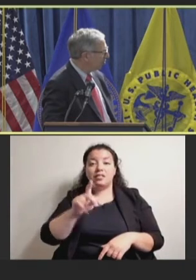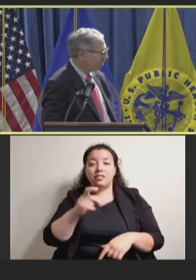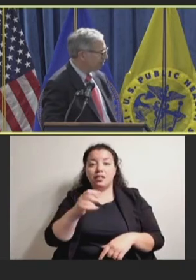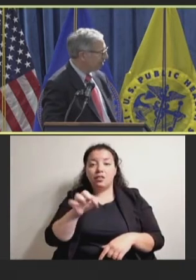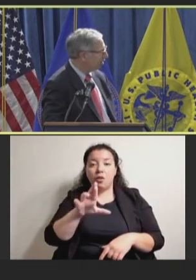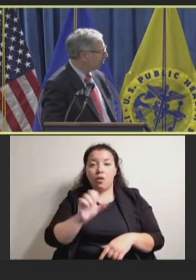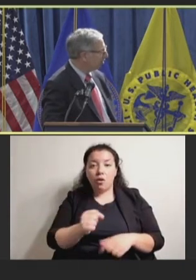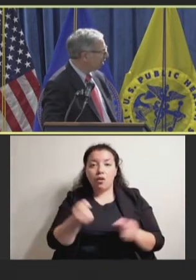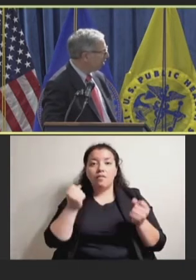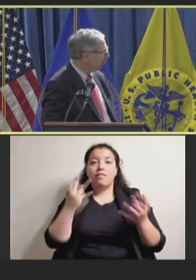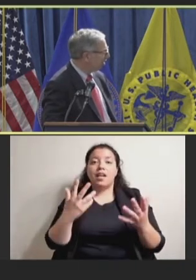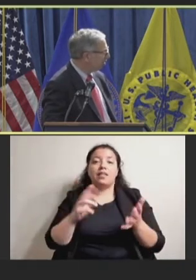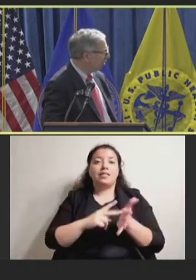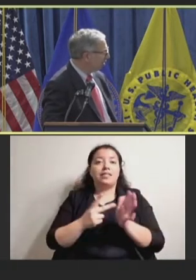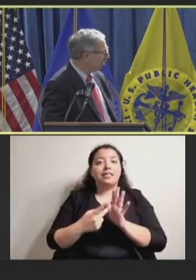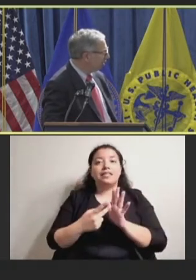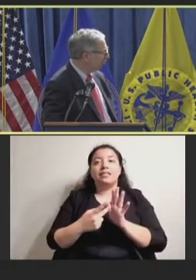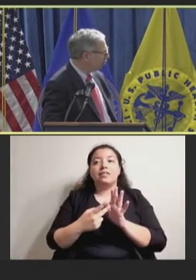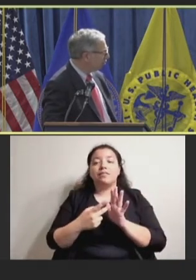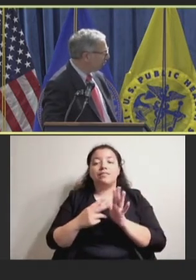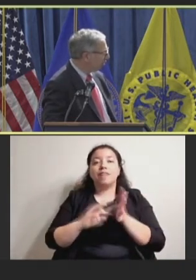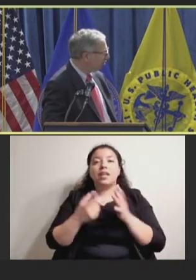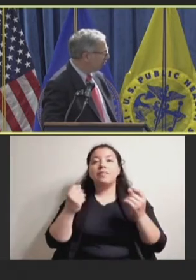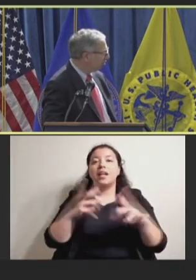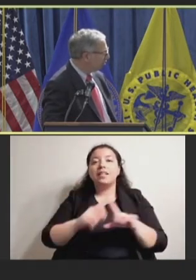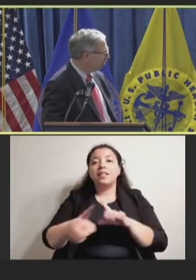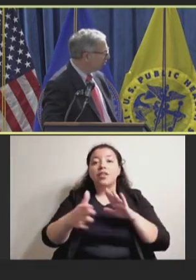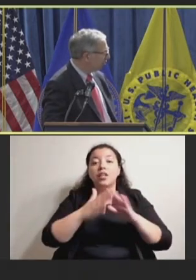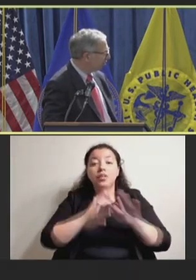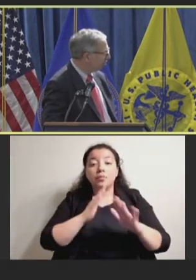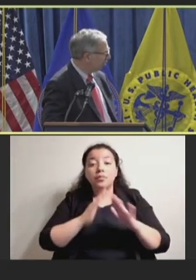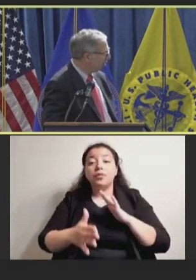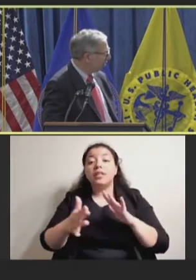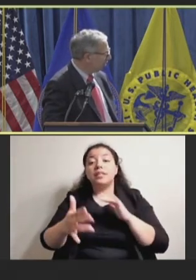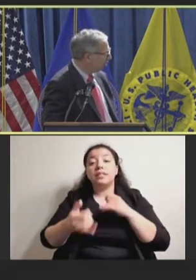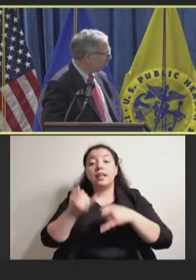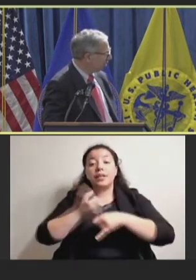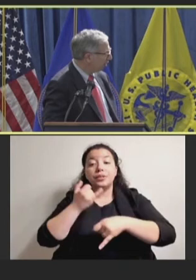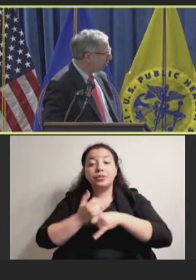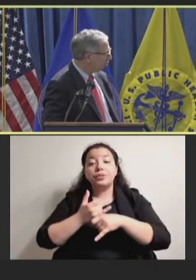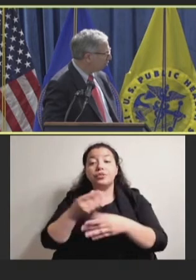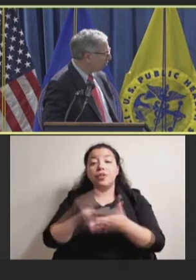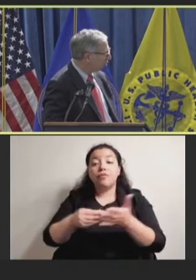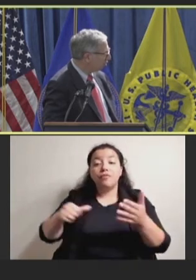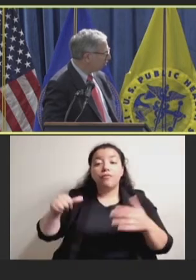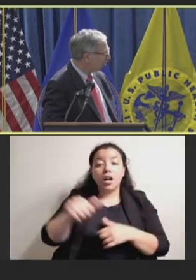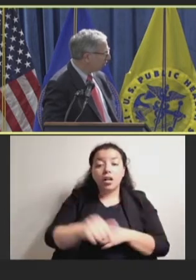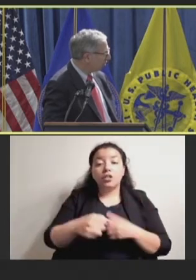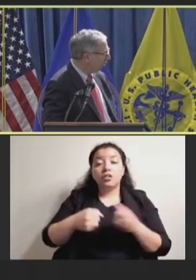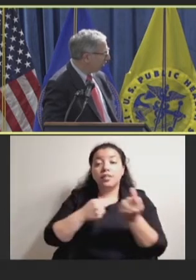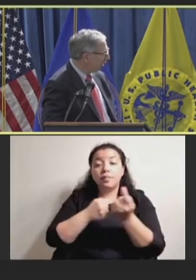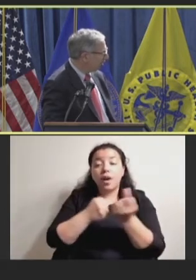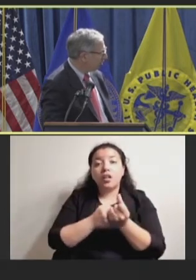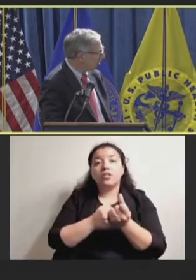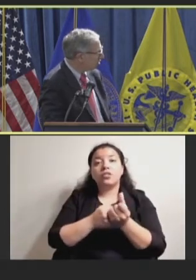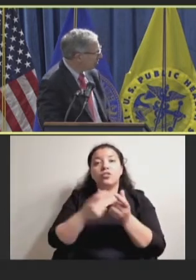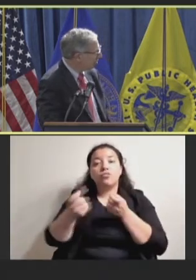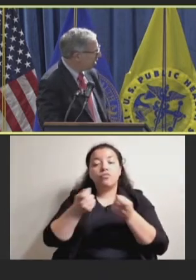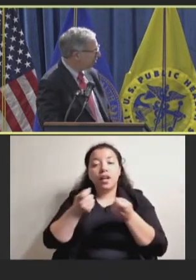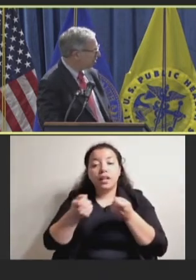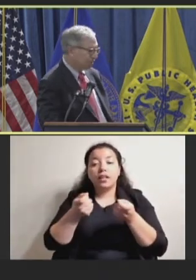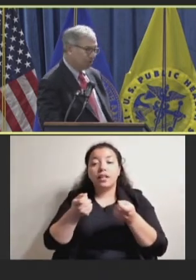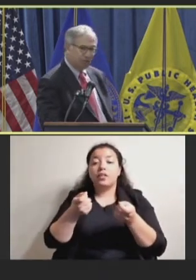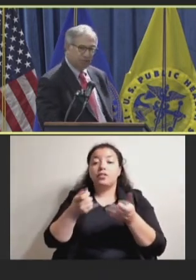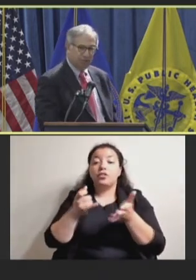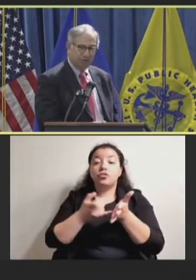their investigators, their IRBs, their industry sponsor, institutions, funders, regulators, journals, you go on and on. And it was interesting, many